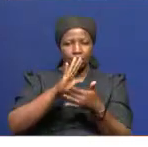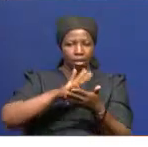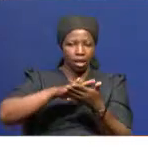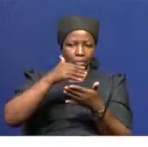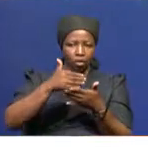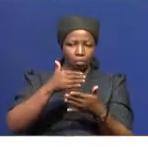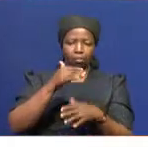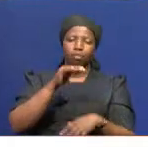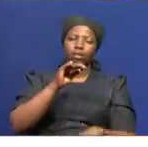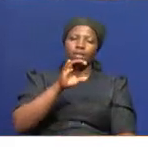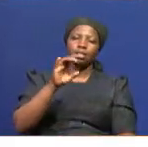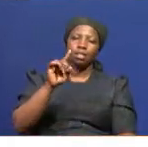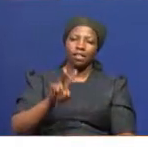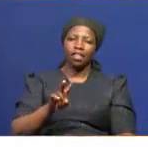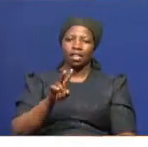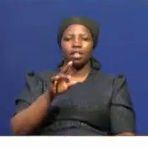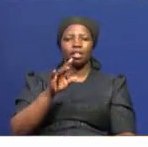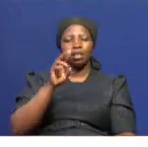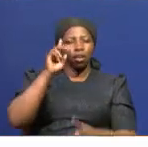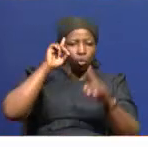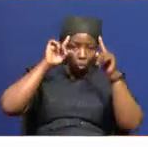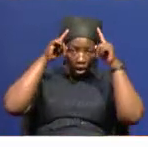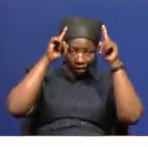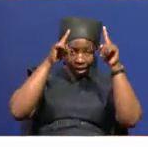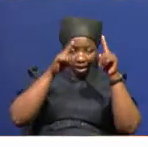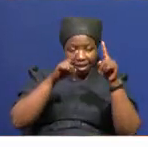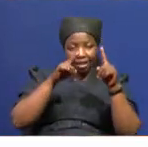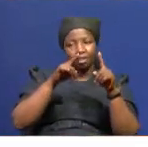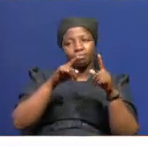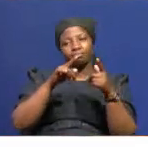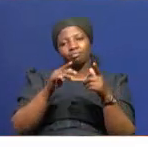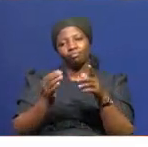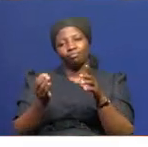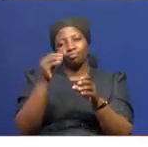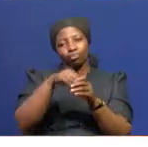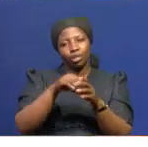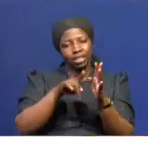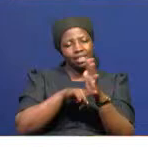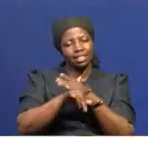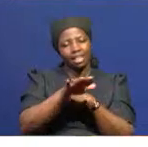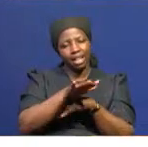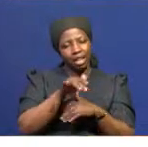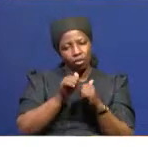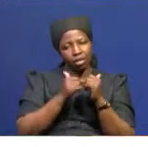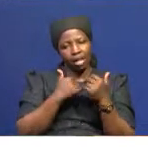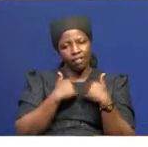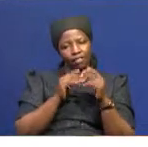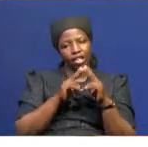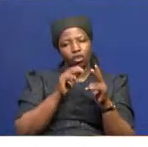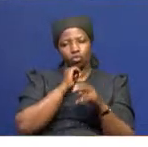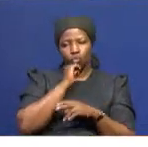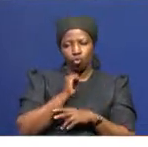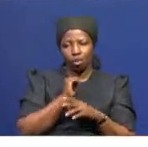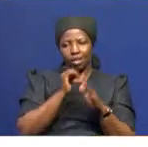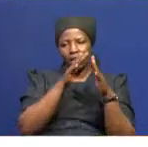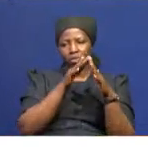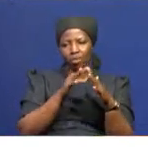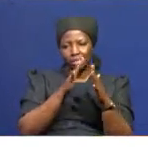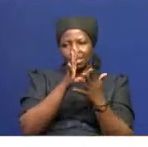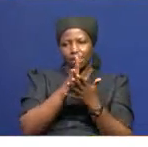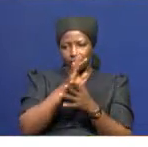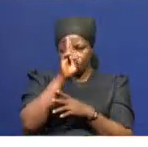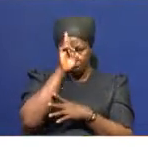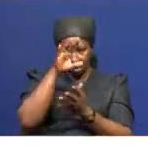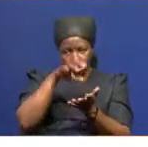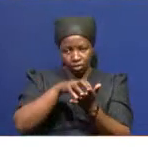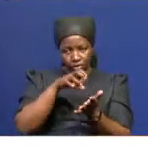CCTVs and Wi-Fi and so forth in an environment that has very old infrastructure or even barely existing infrastructure. Some of the police stations